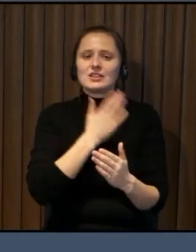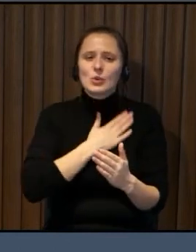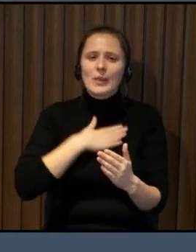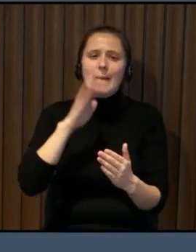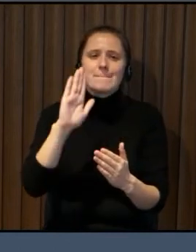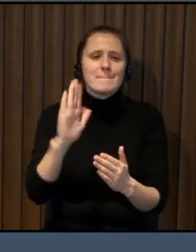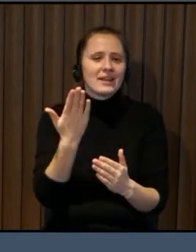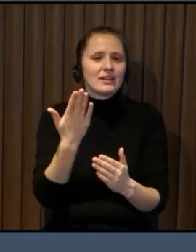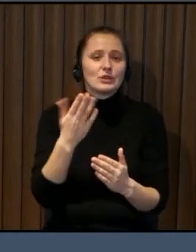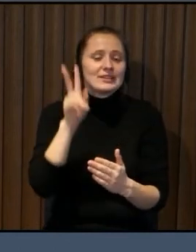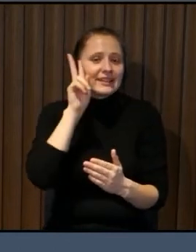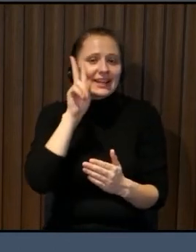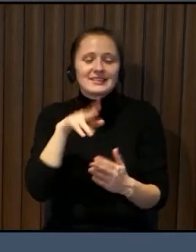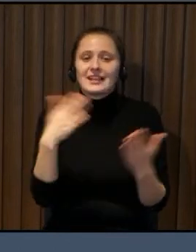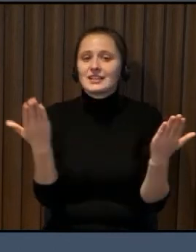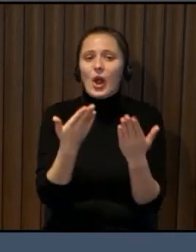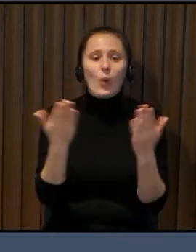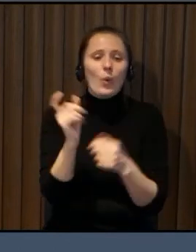to understand what's in this image.